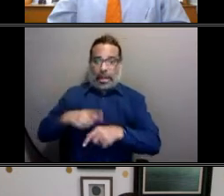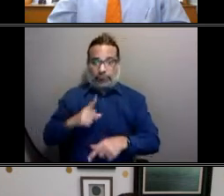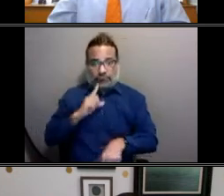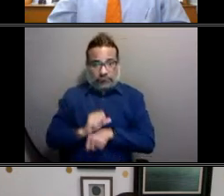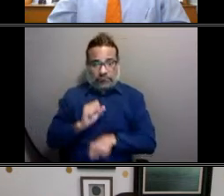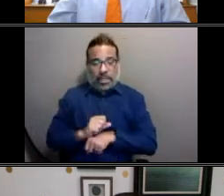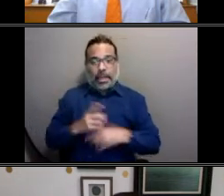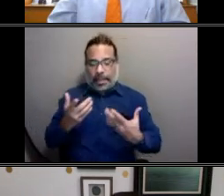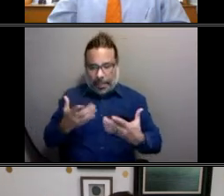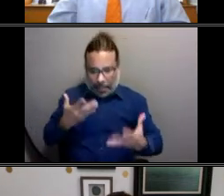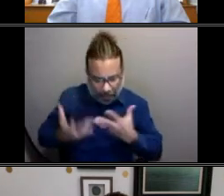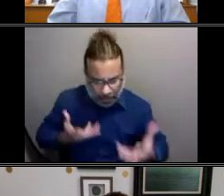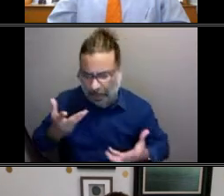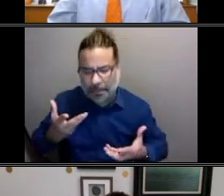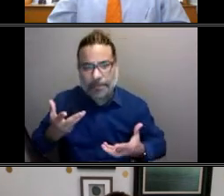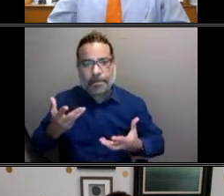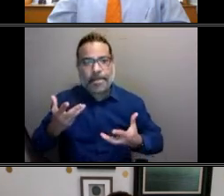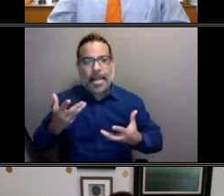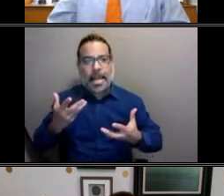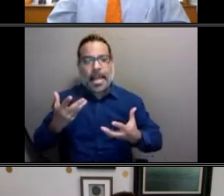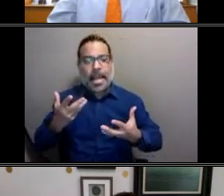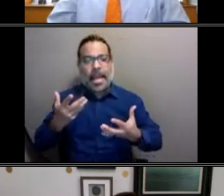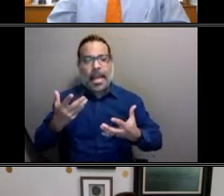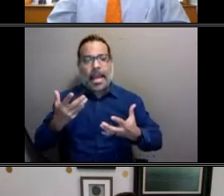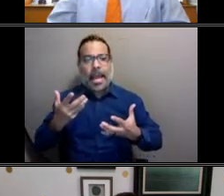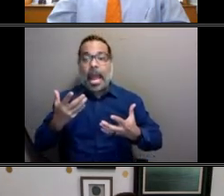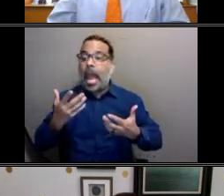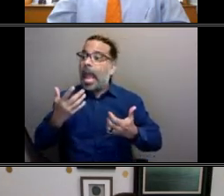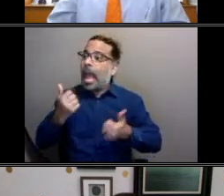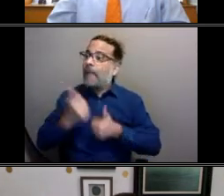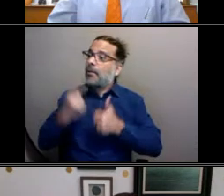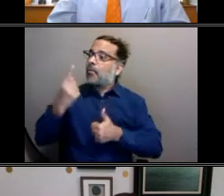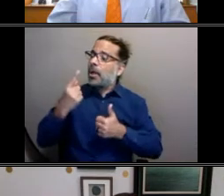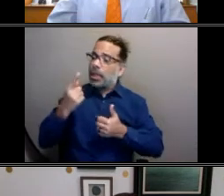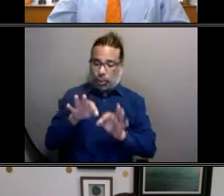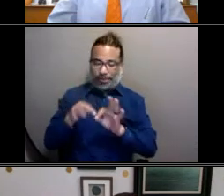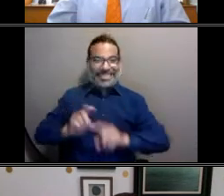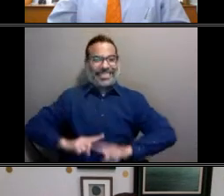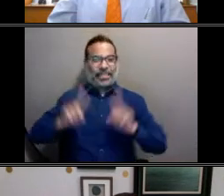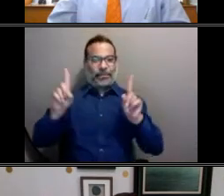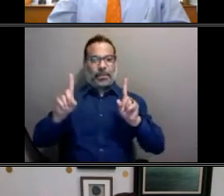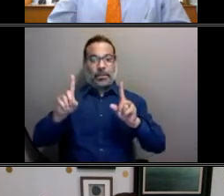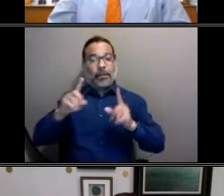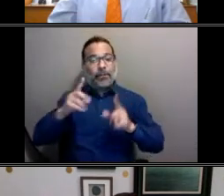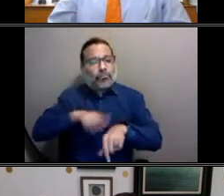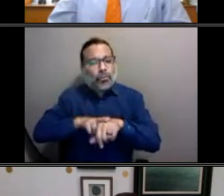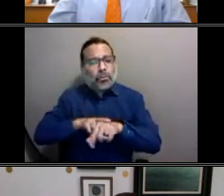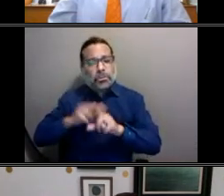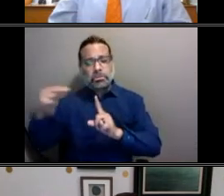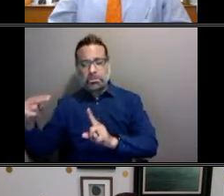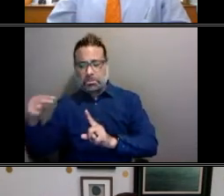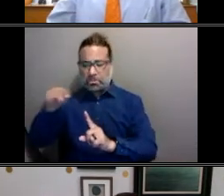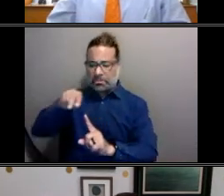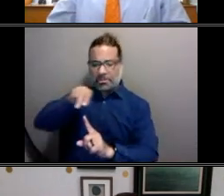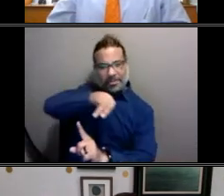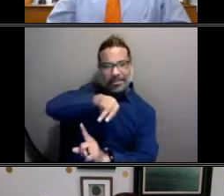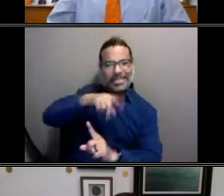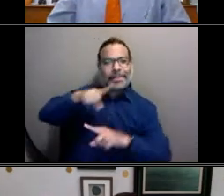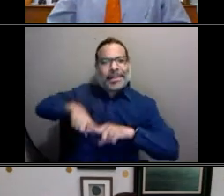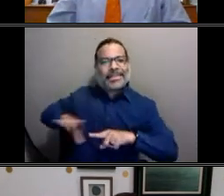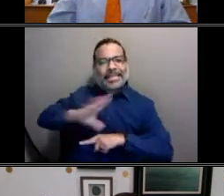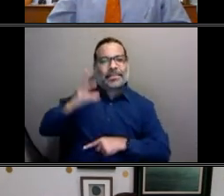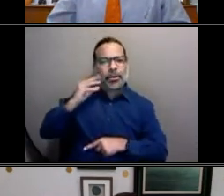And it's right. Everyone interprets this differently based on their own experience. And I